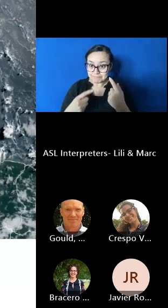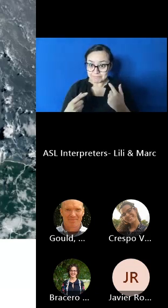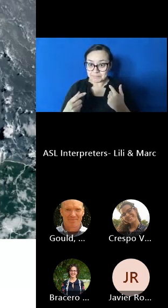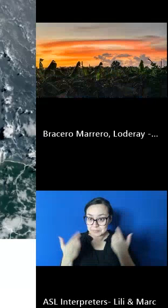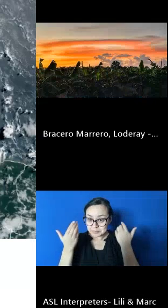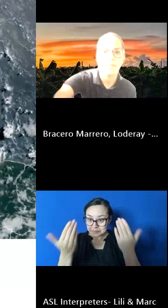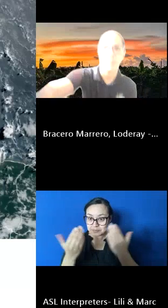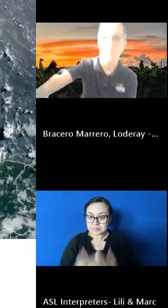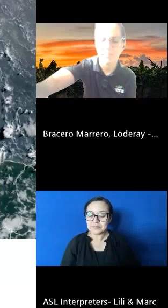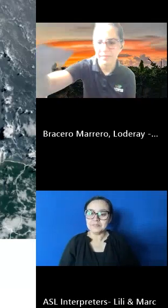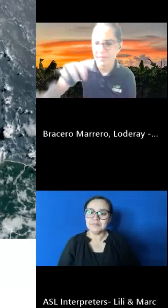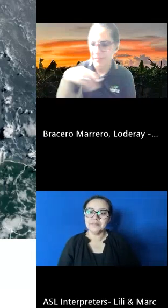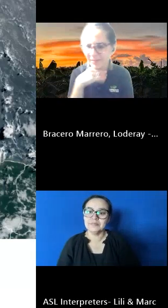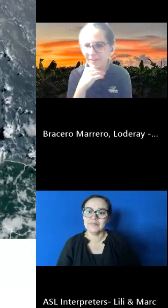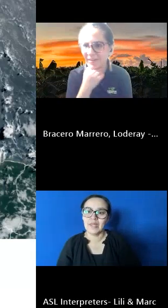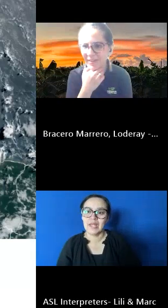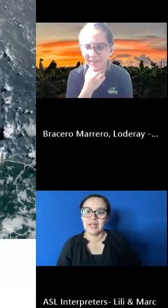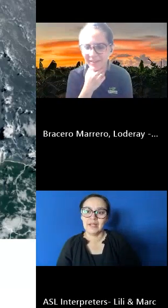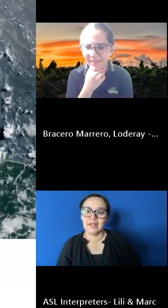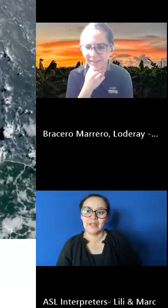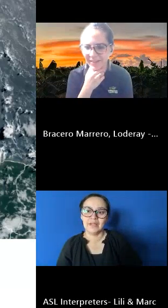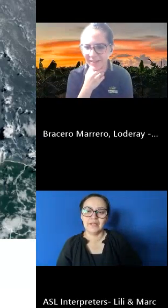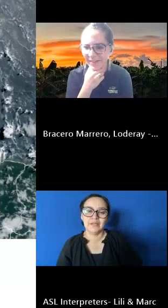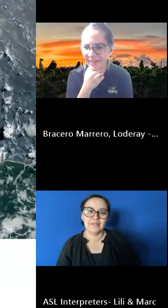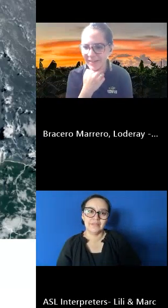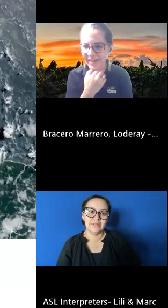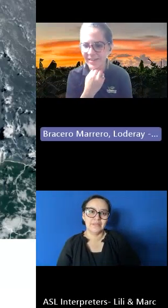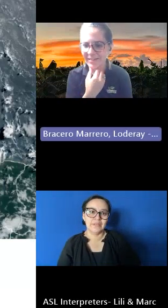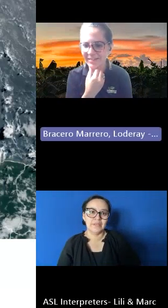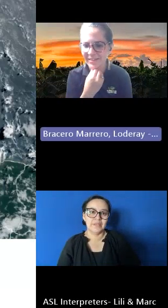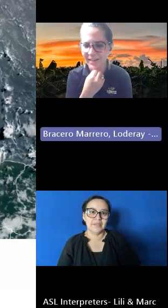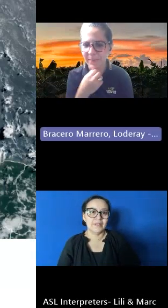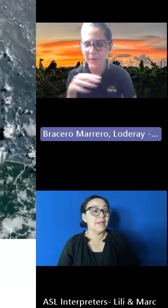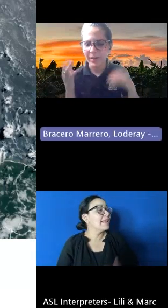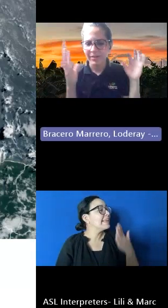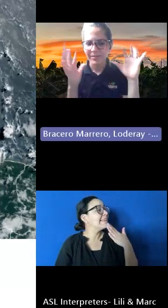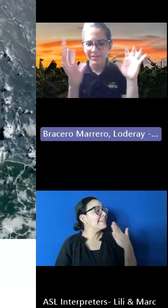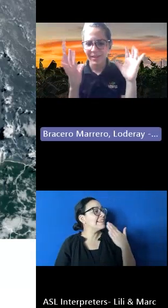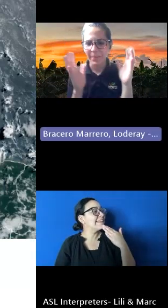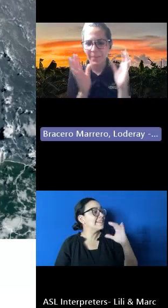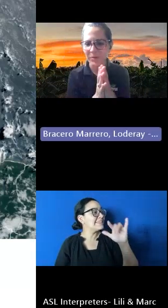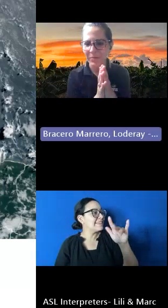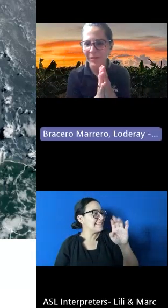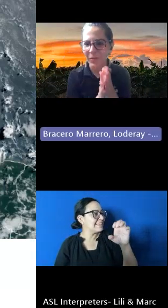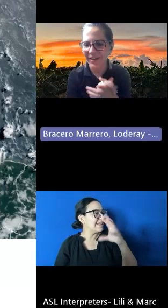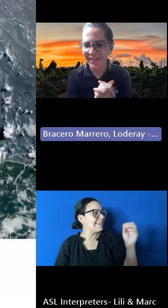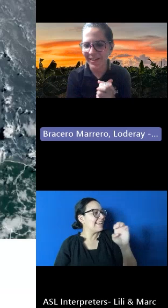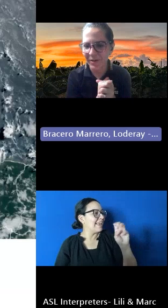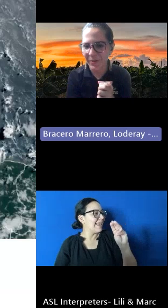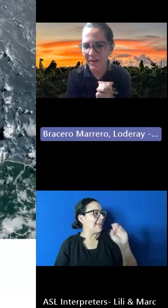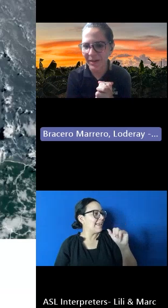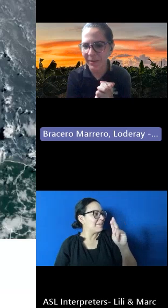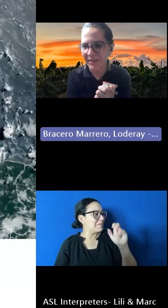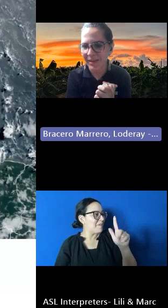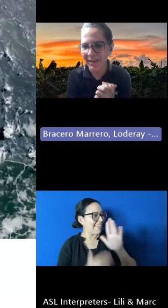making decisions, and we can take any questions now. Gracias, Cecilia. Thank you, Cecilia and